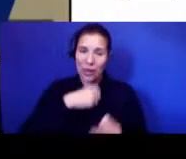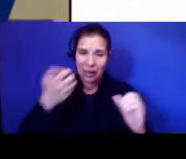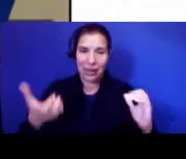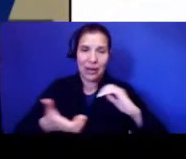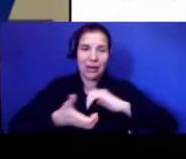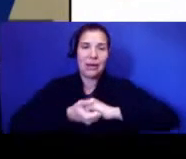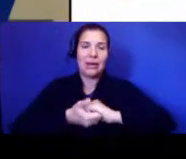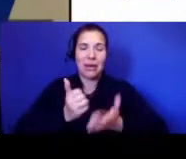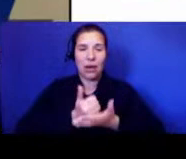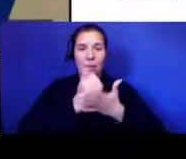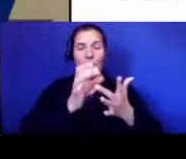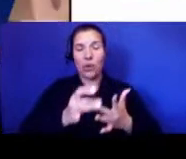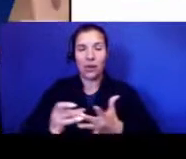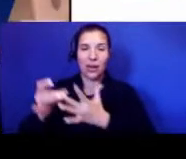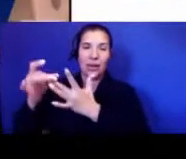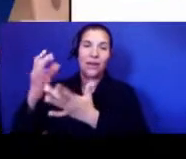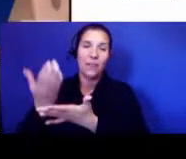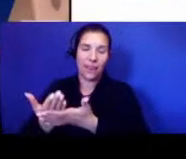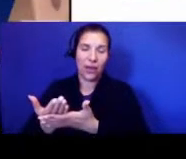get there.